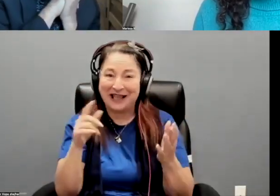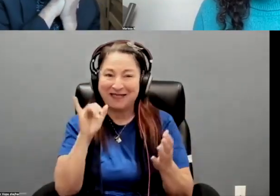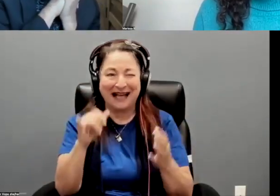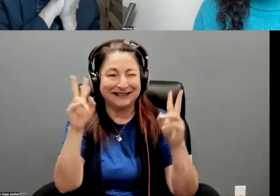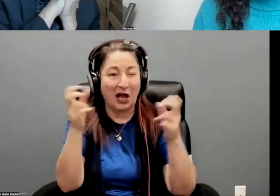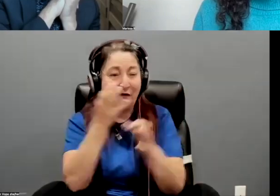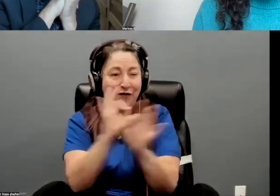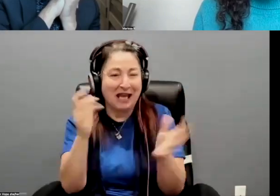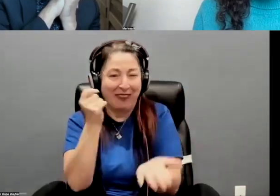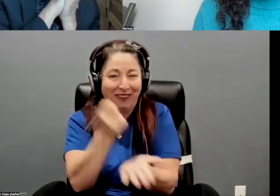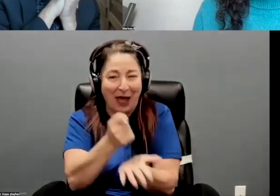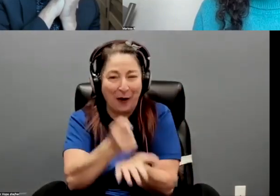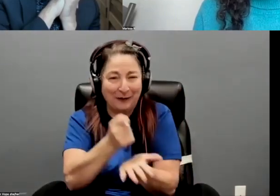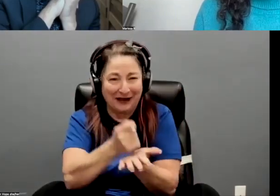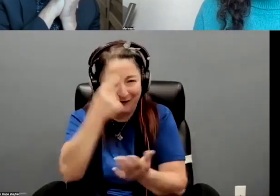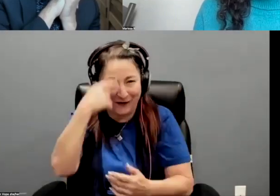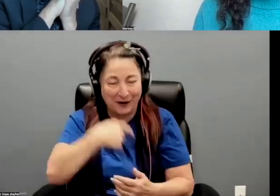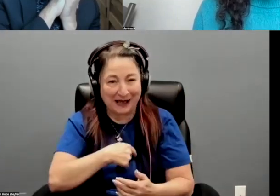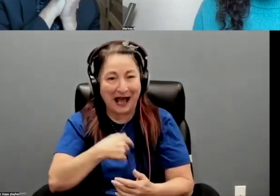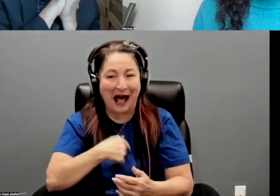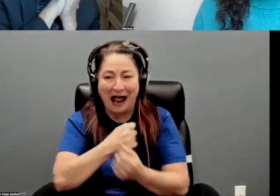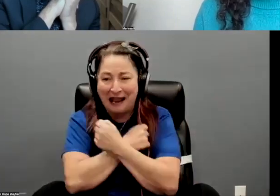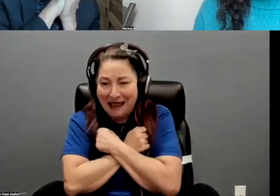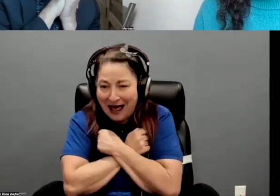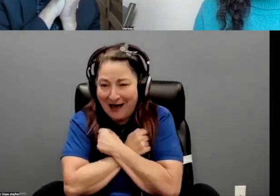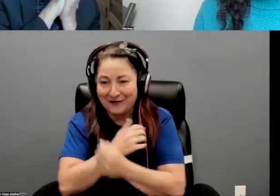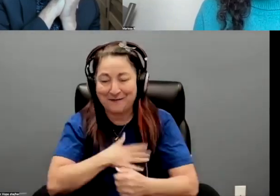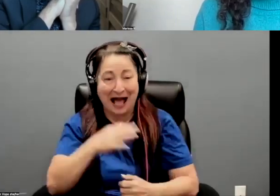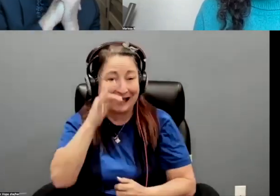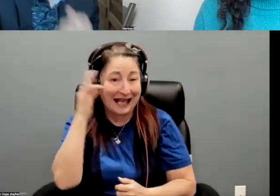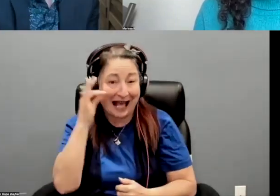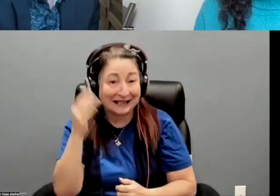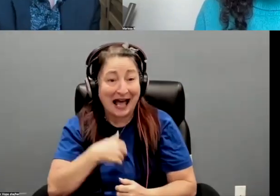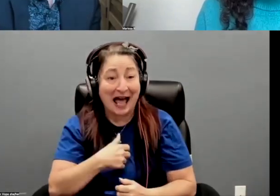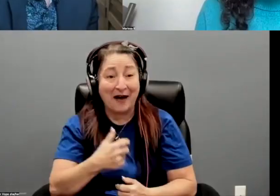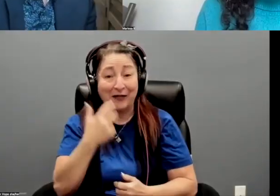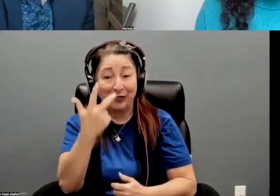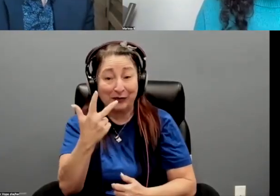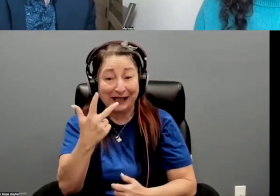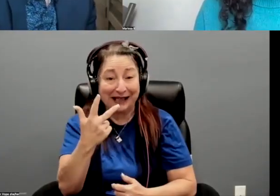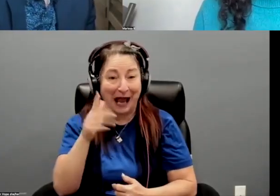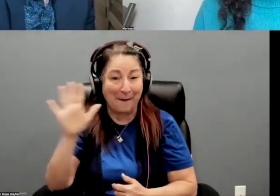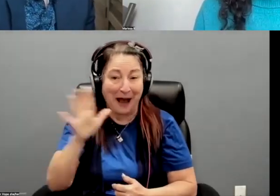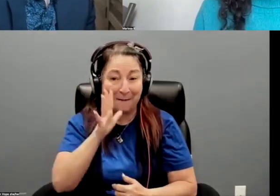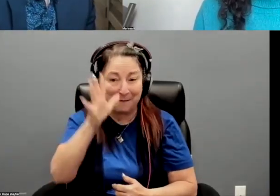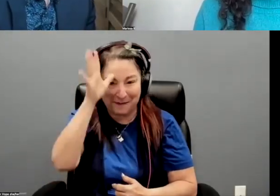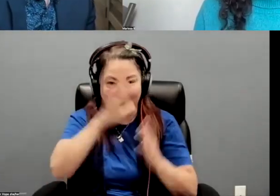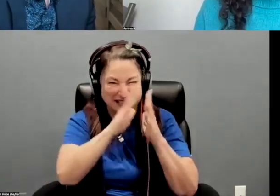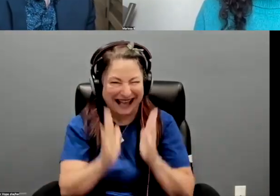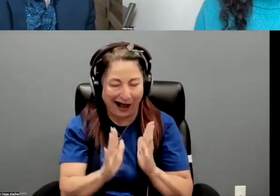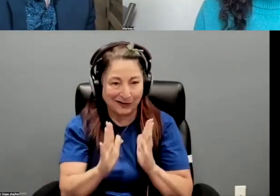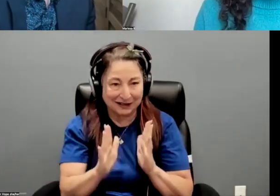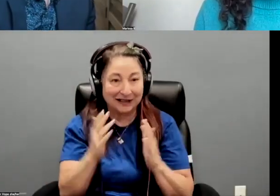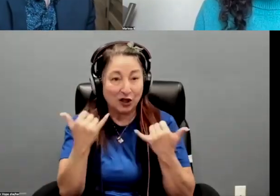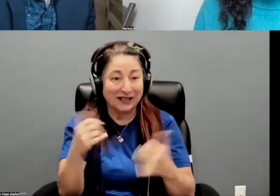me. I love them so much. I have three cats that are at my parents' place, Right. currently in Wisconsin, so